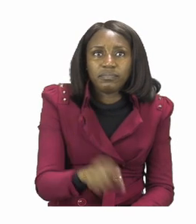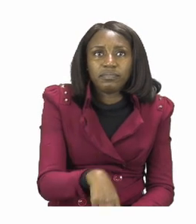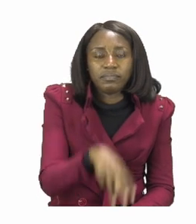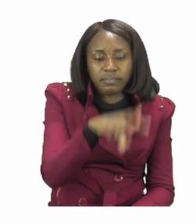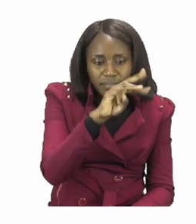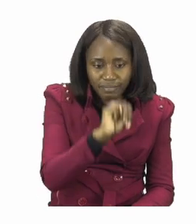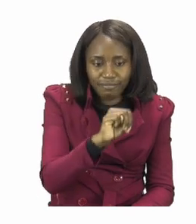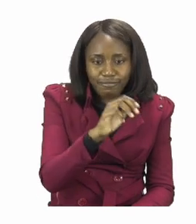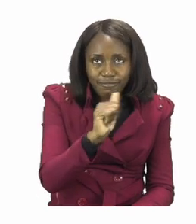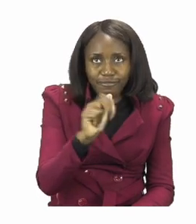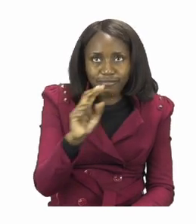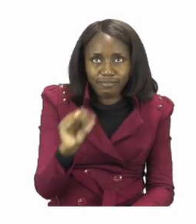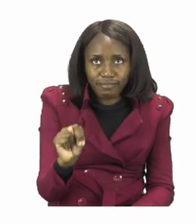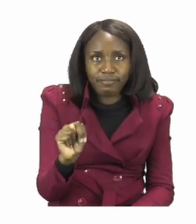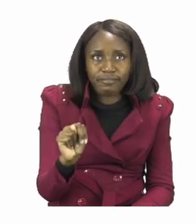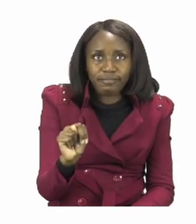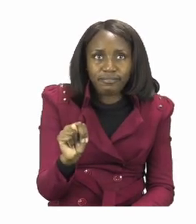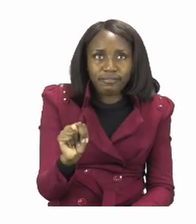man,